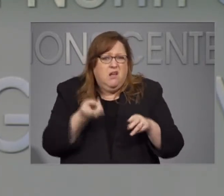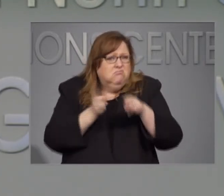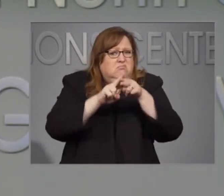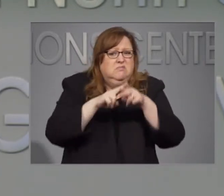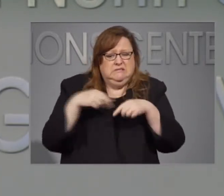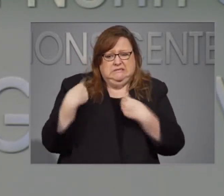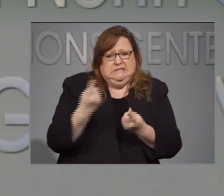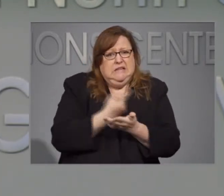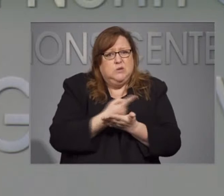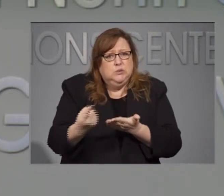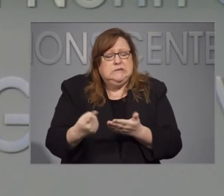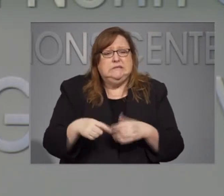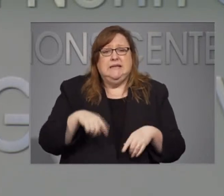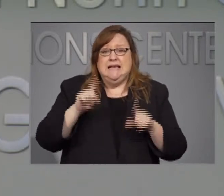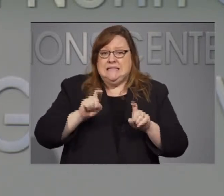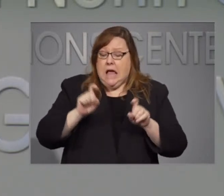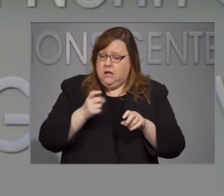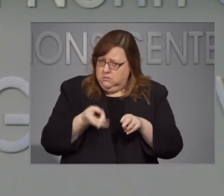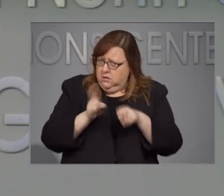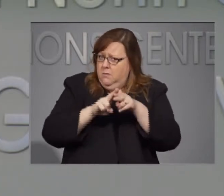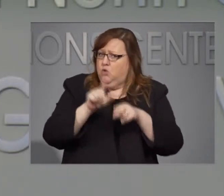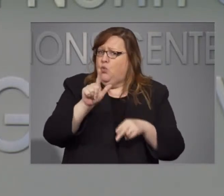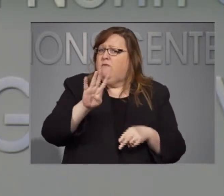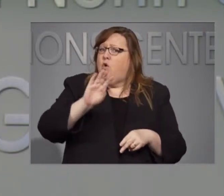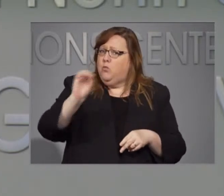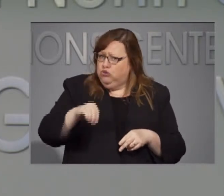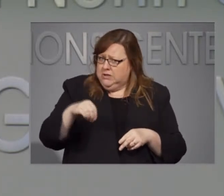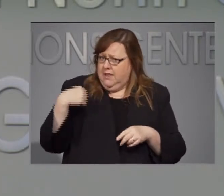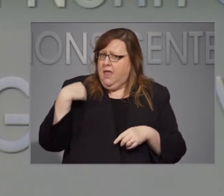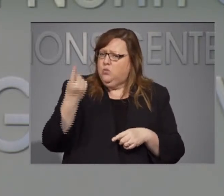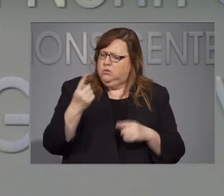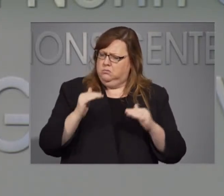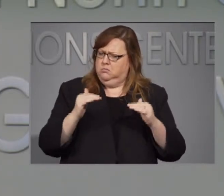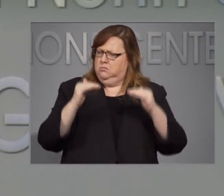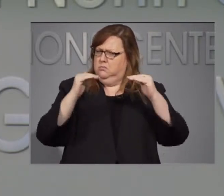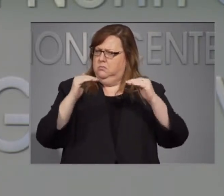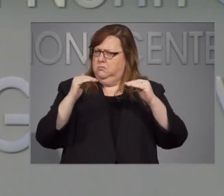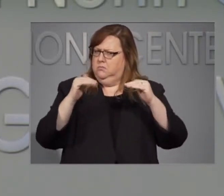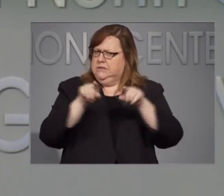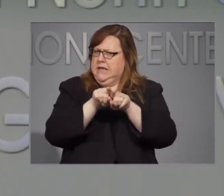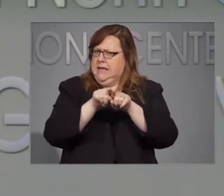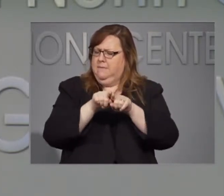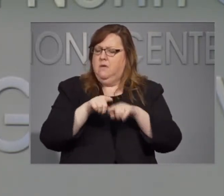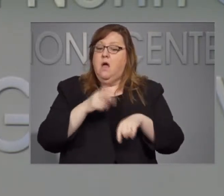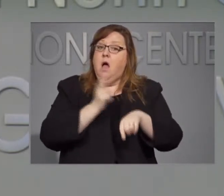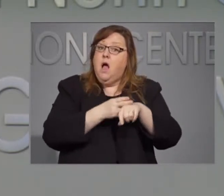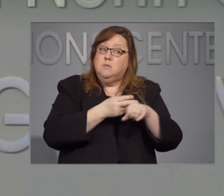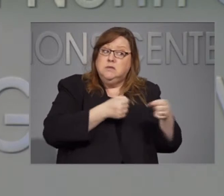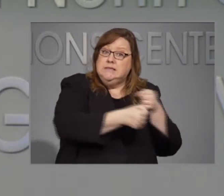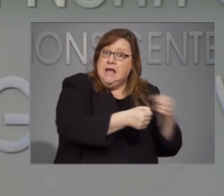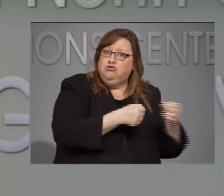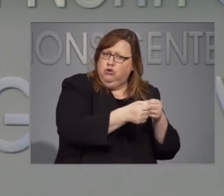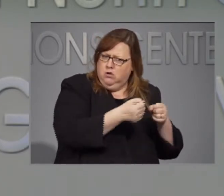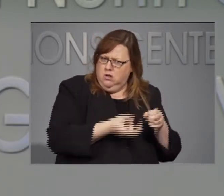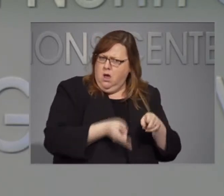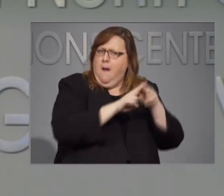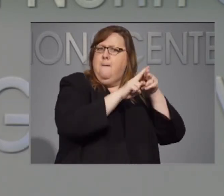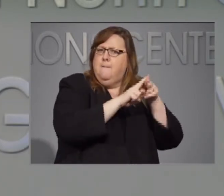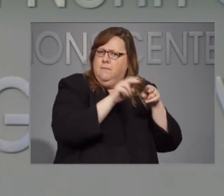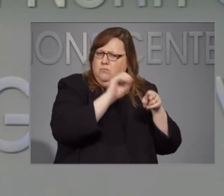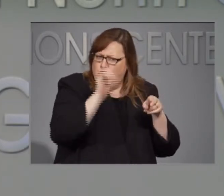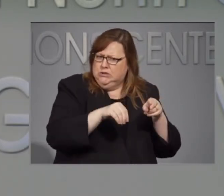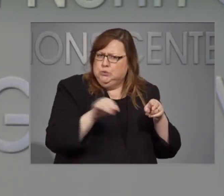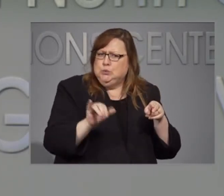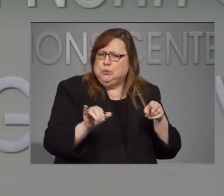the last week. Hospitalizations up only about 10%, so clearly we want cases to go the other direction. But is this increase in